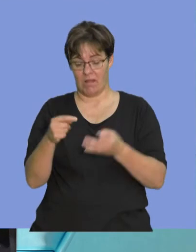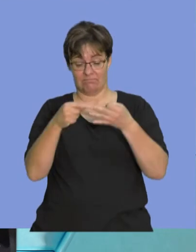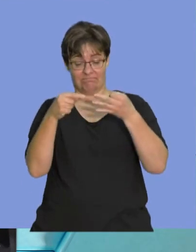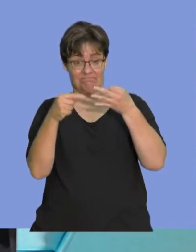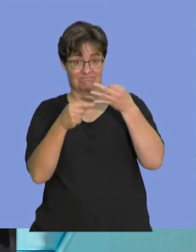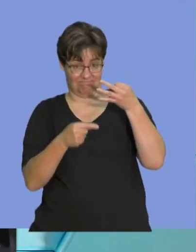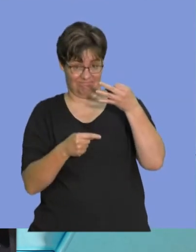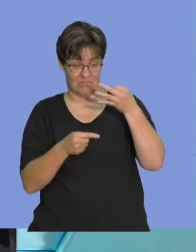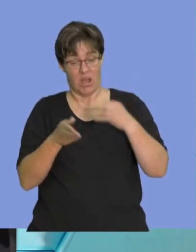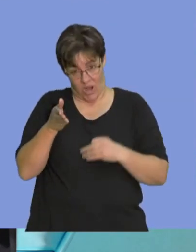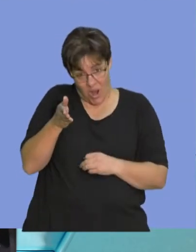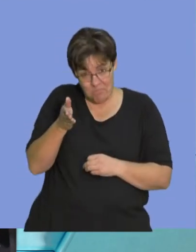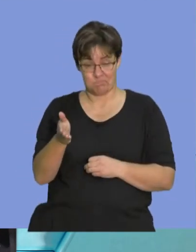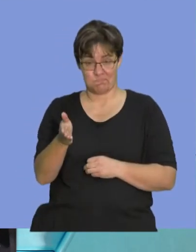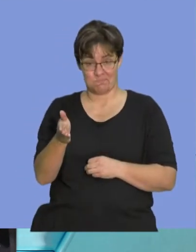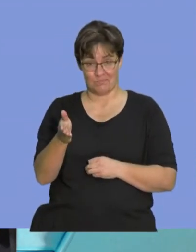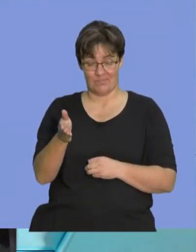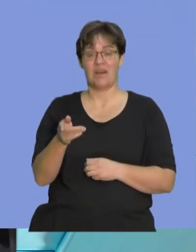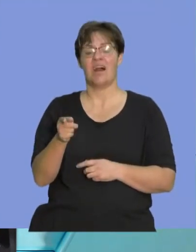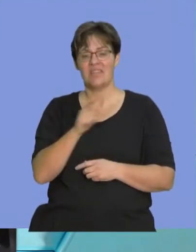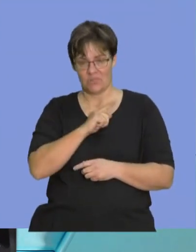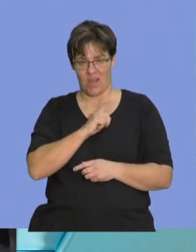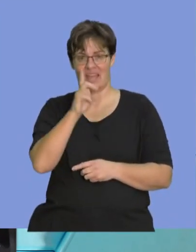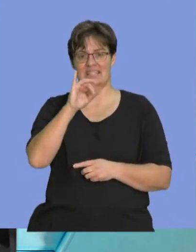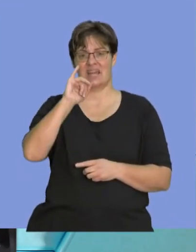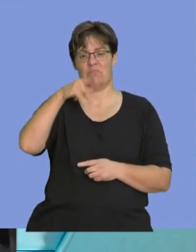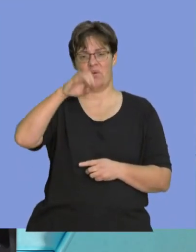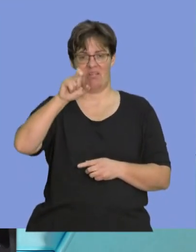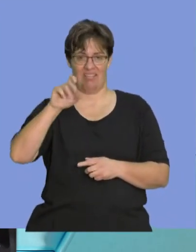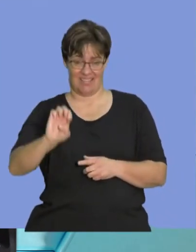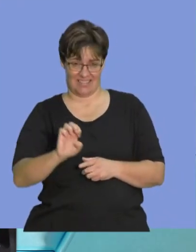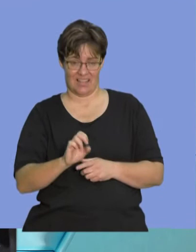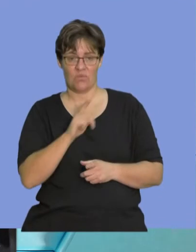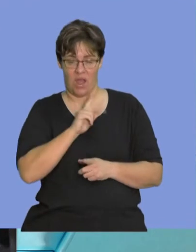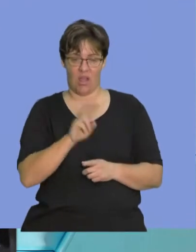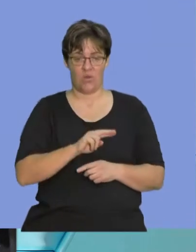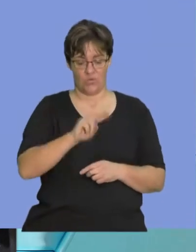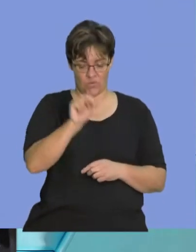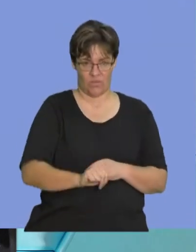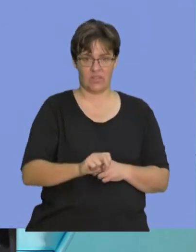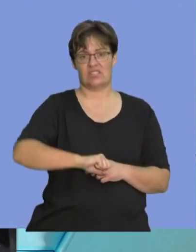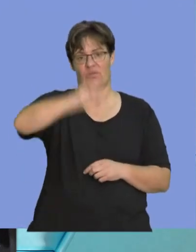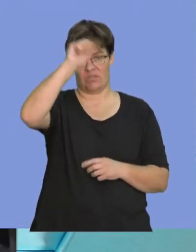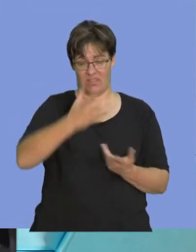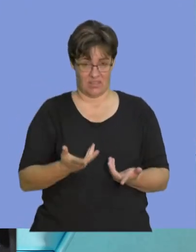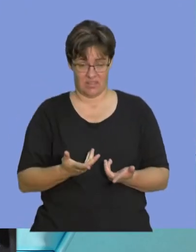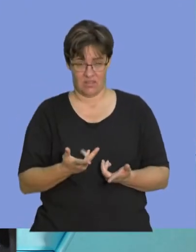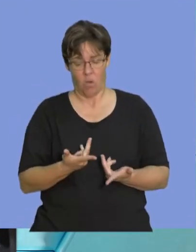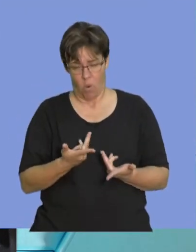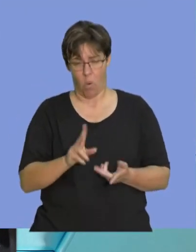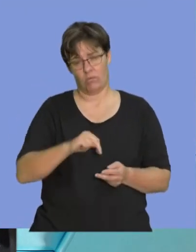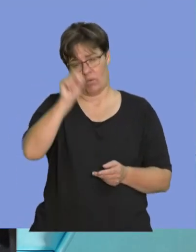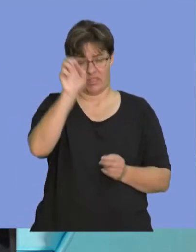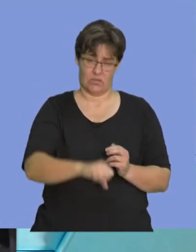are a reason why the Earth is actually a dipole, okay? That's why we have the north as well as the south pole. And as a result of